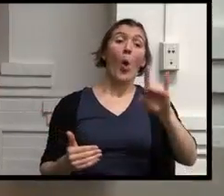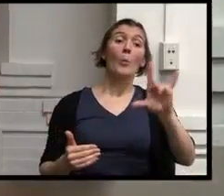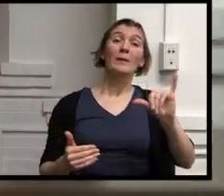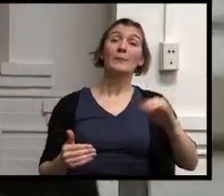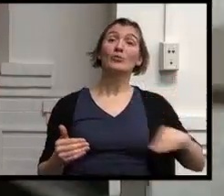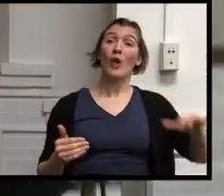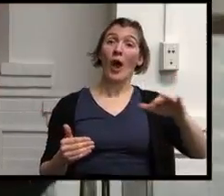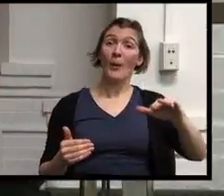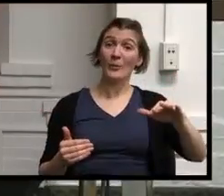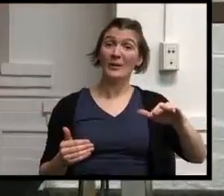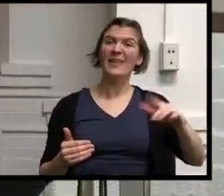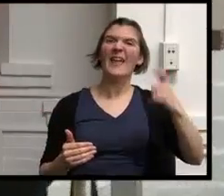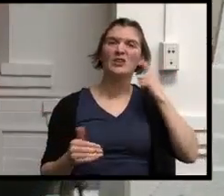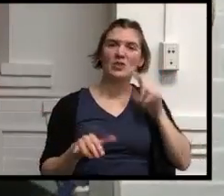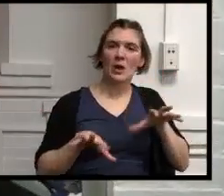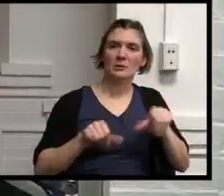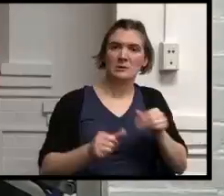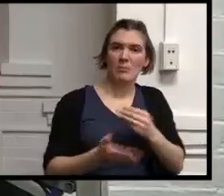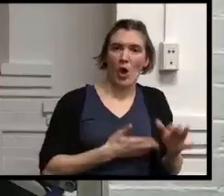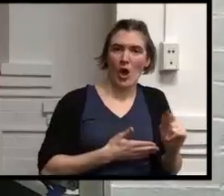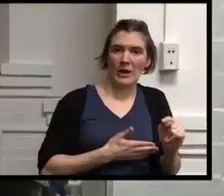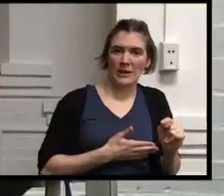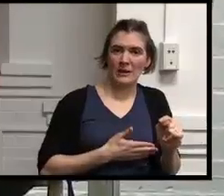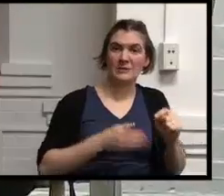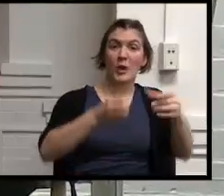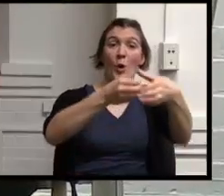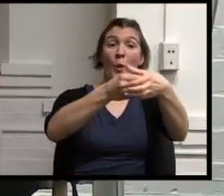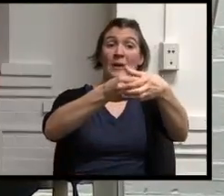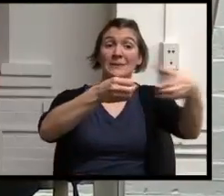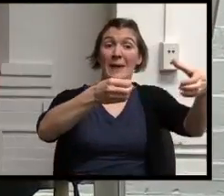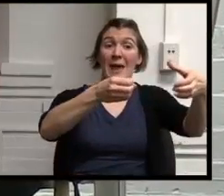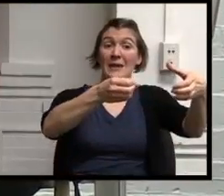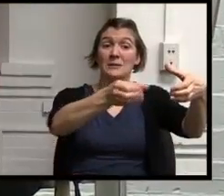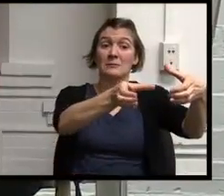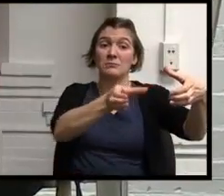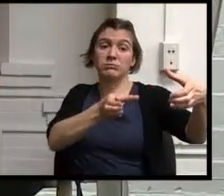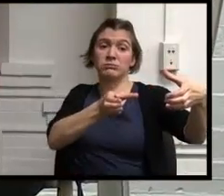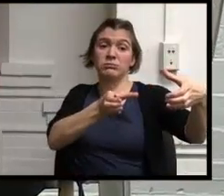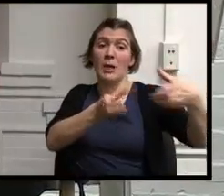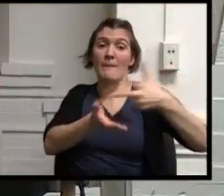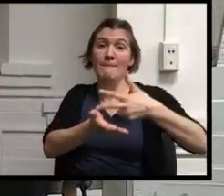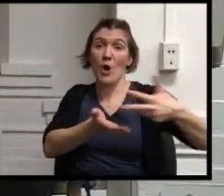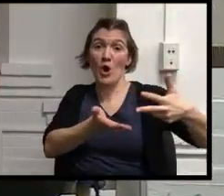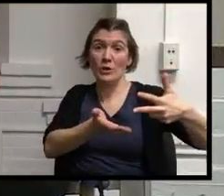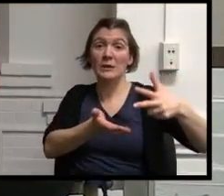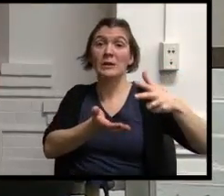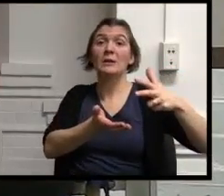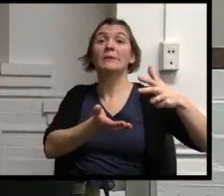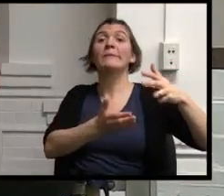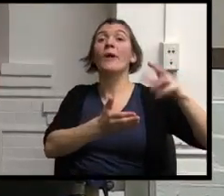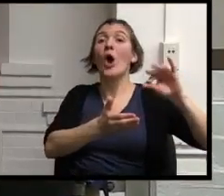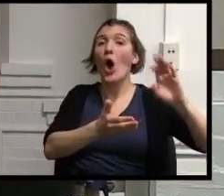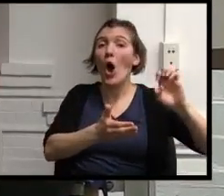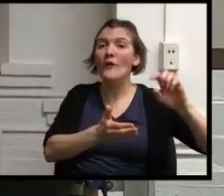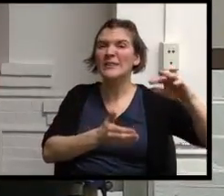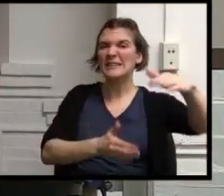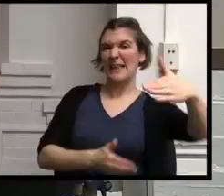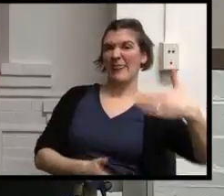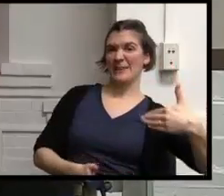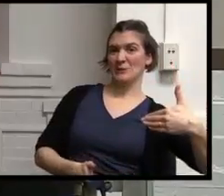is acquired by Commonwealth. Yep. So the expansion, parking and commercial office expansion will occur on that lot.